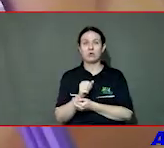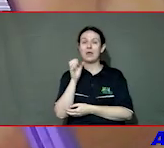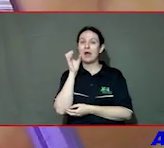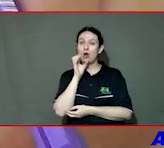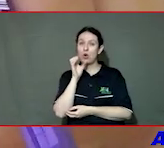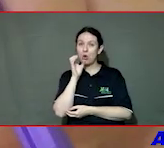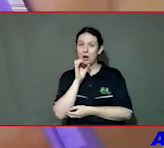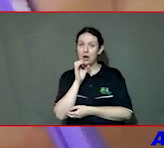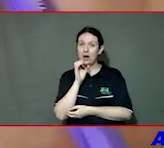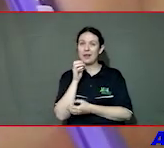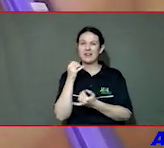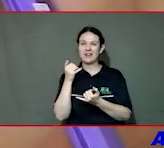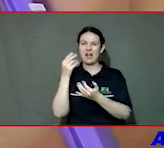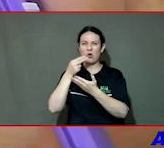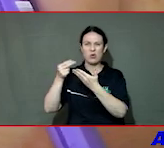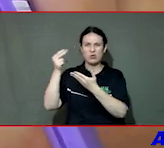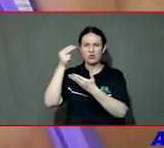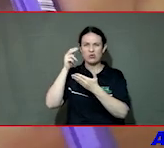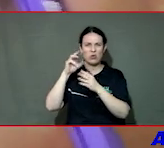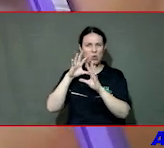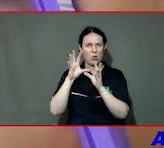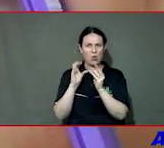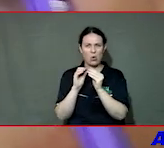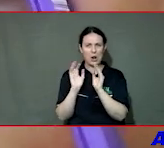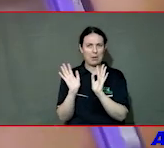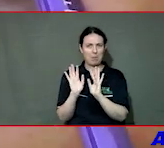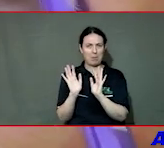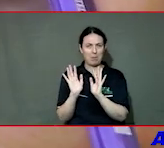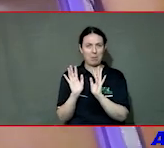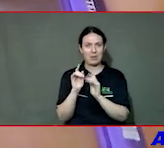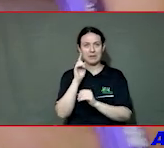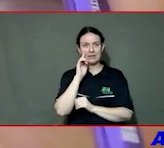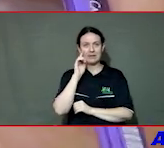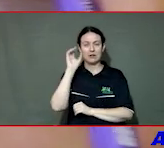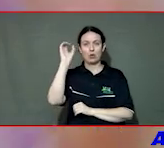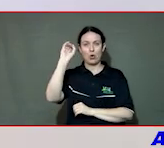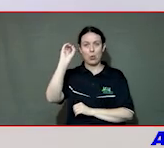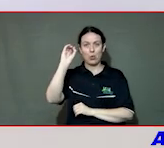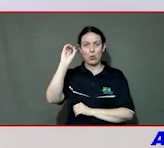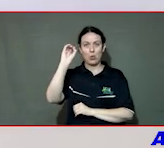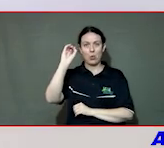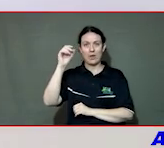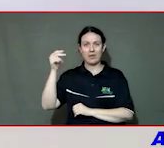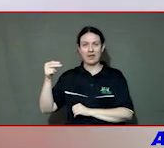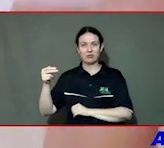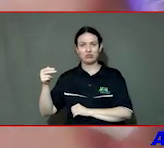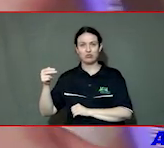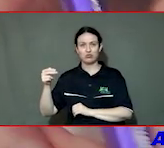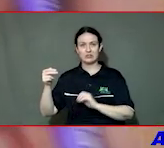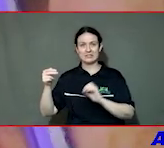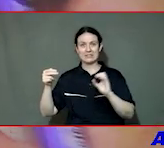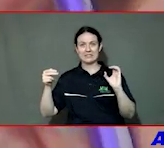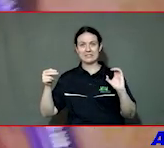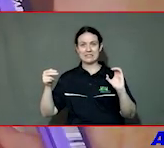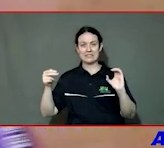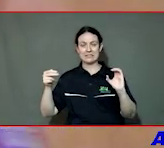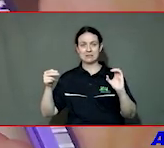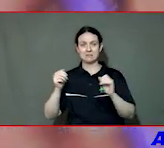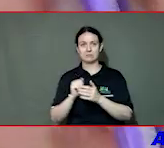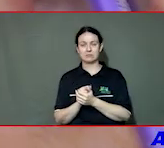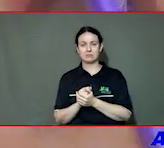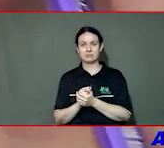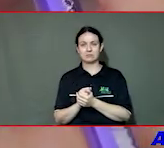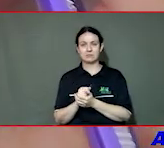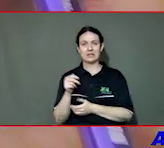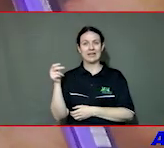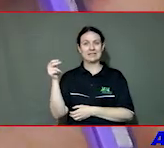I'm not going to draw the whole part, but there you have the O, there you have the H. The hydrogen